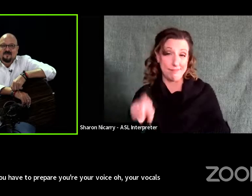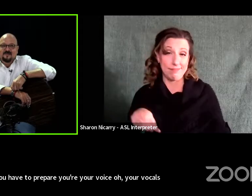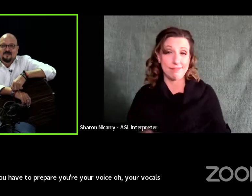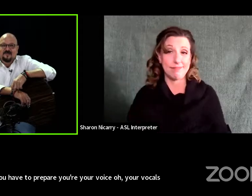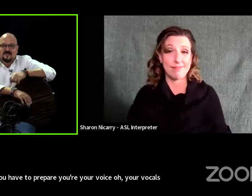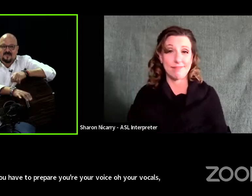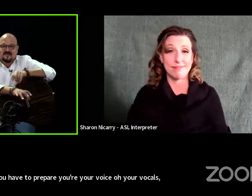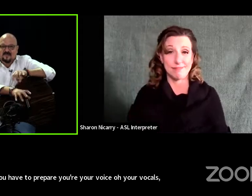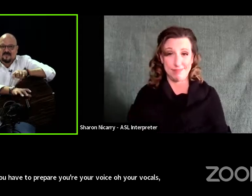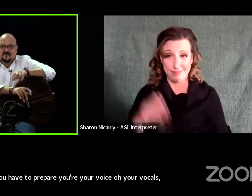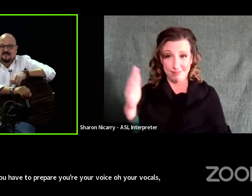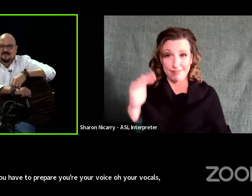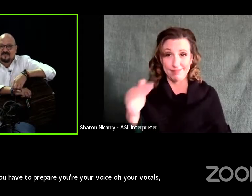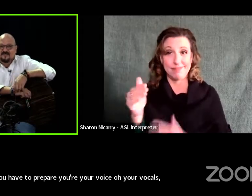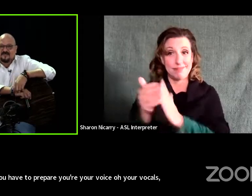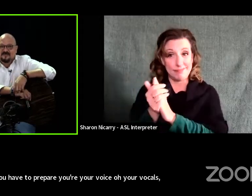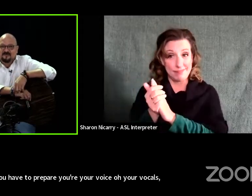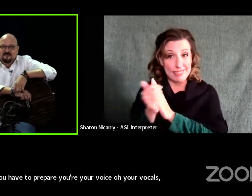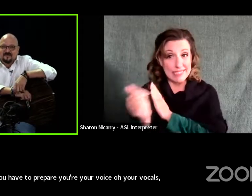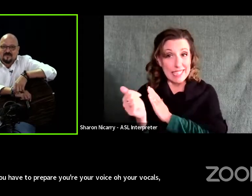your skills